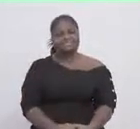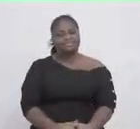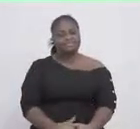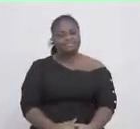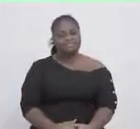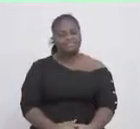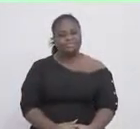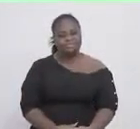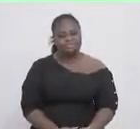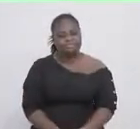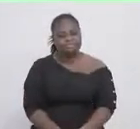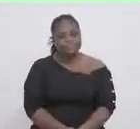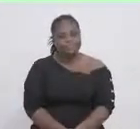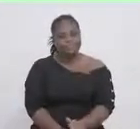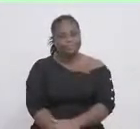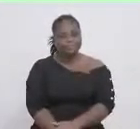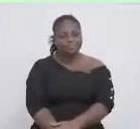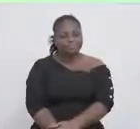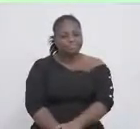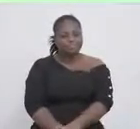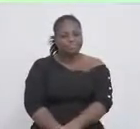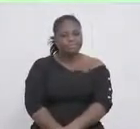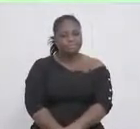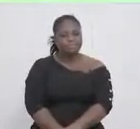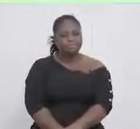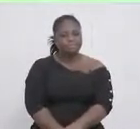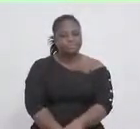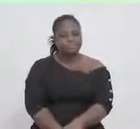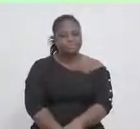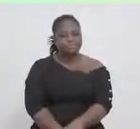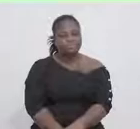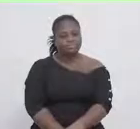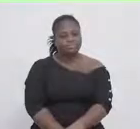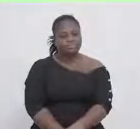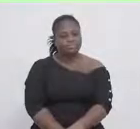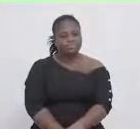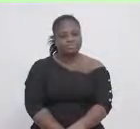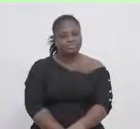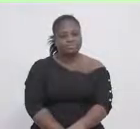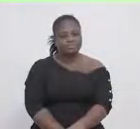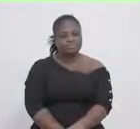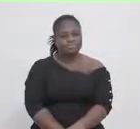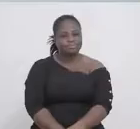to the show. Welcome to the show. Welcome to the show. Welcome to the show. Welcome to the show. Good morning, Bernard. Thank you.